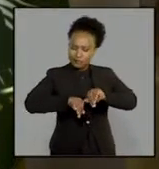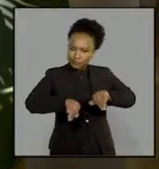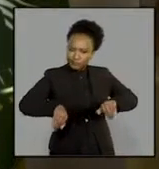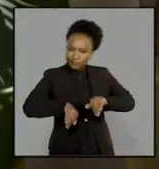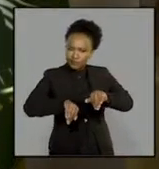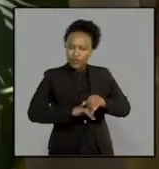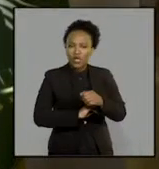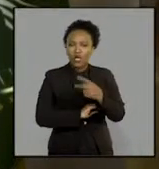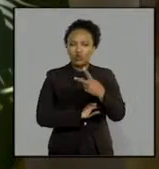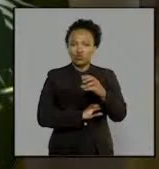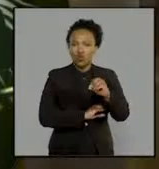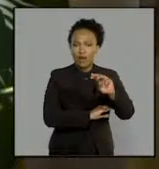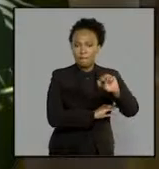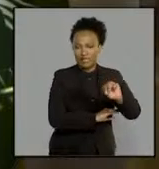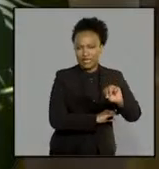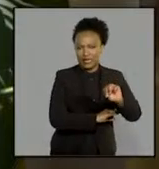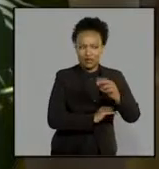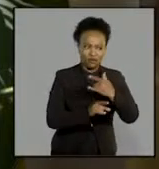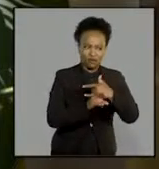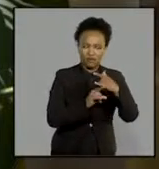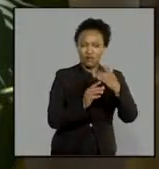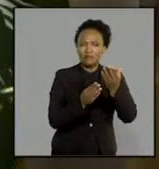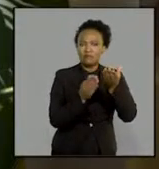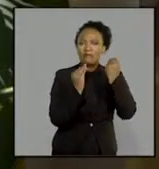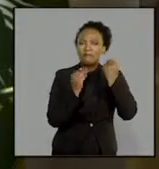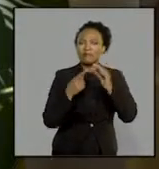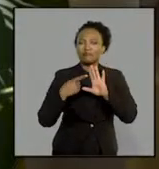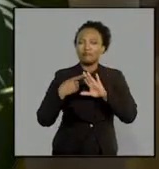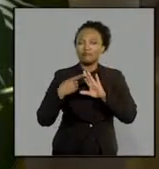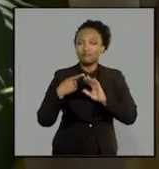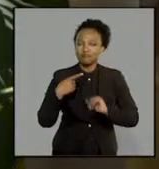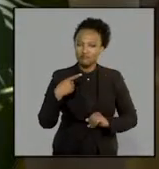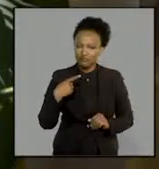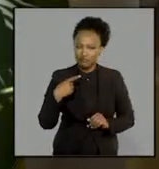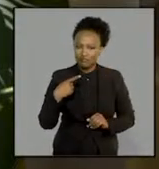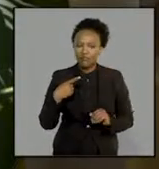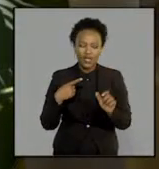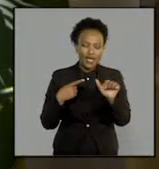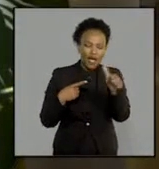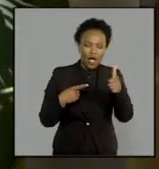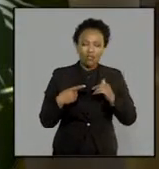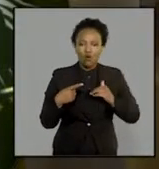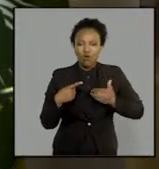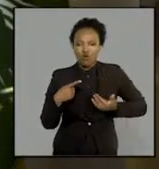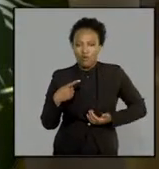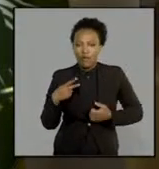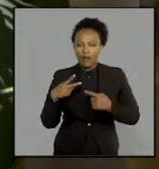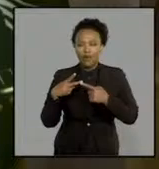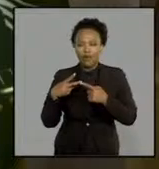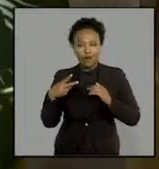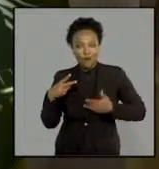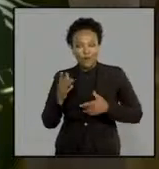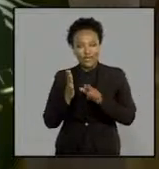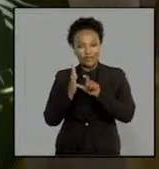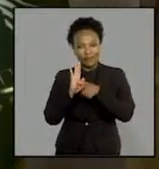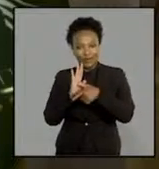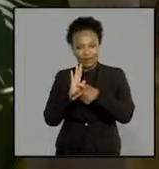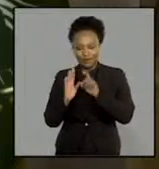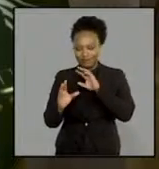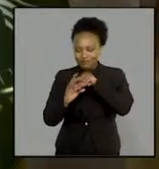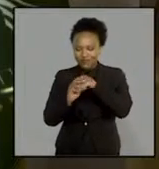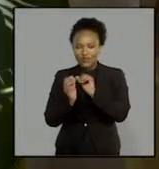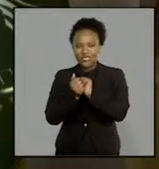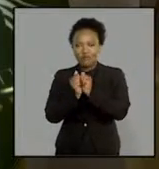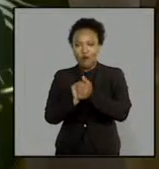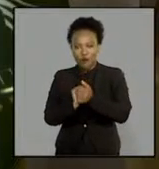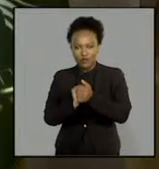time in the 200-meter breaststroke. This also includes women with